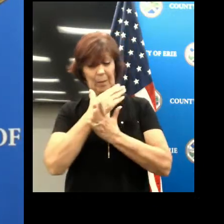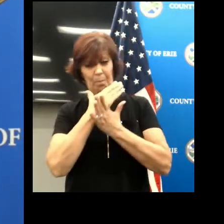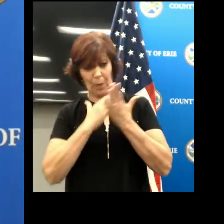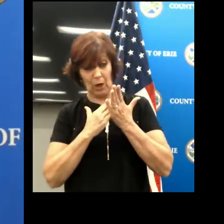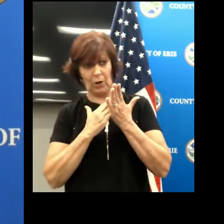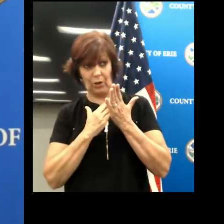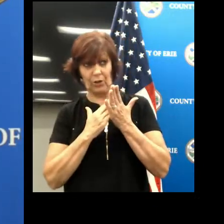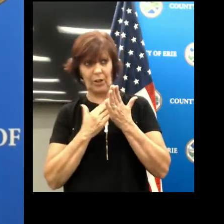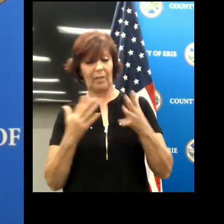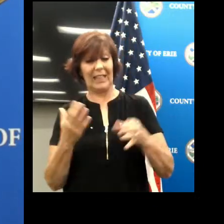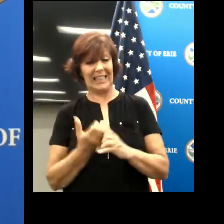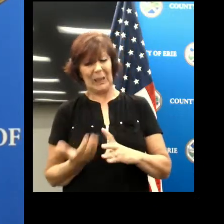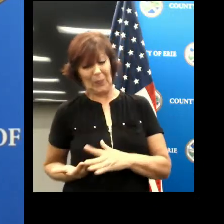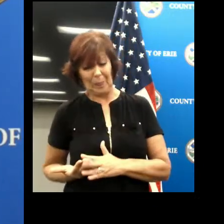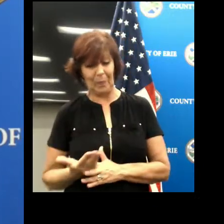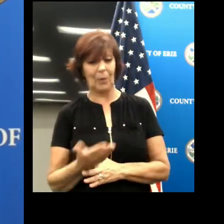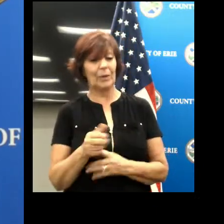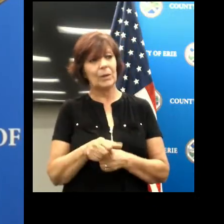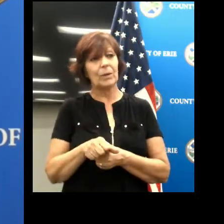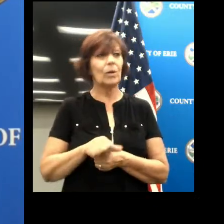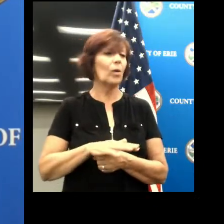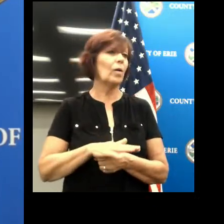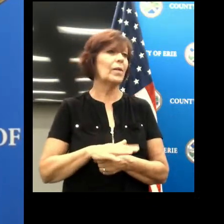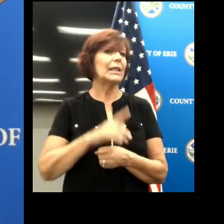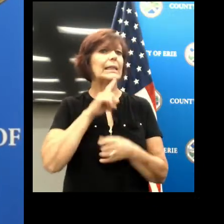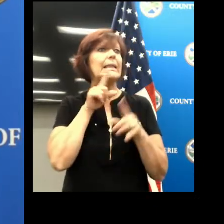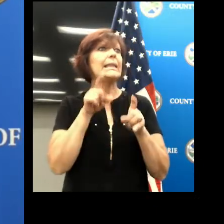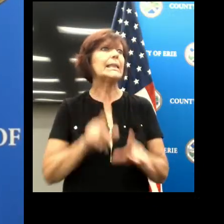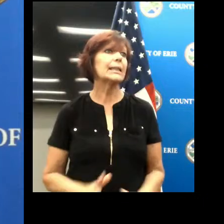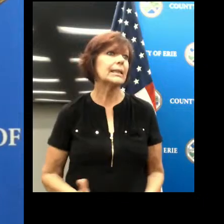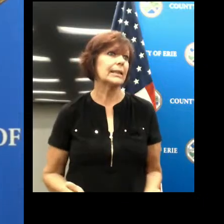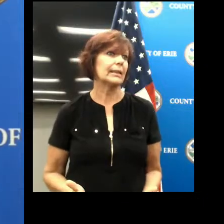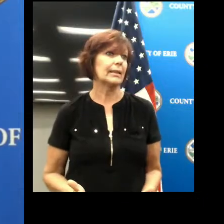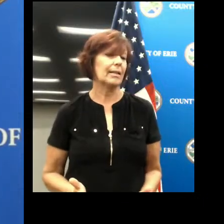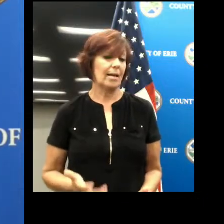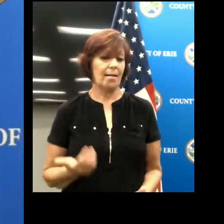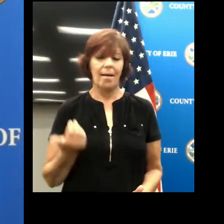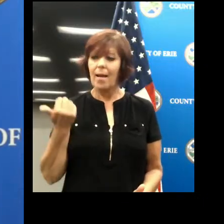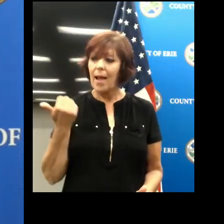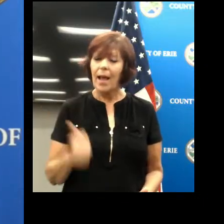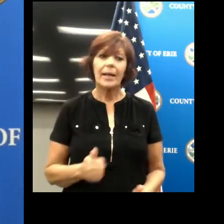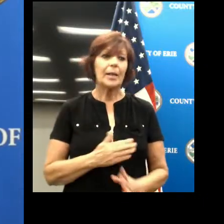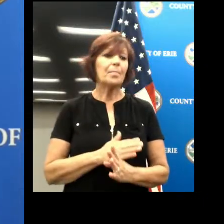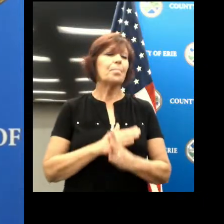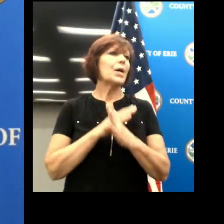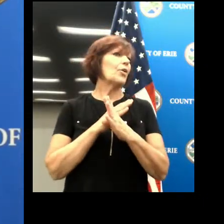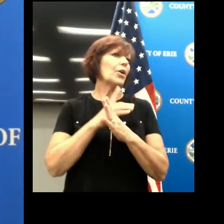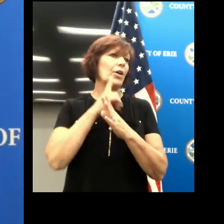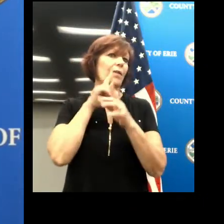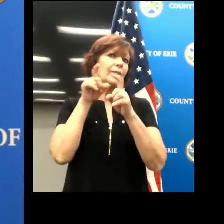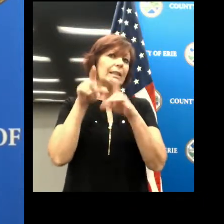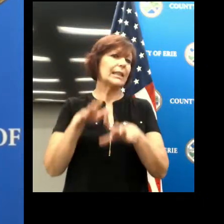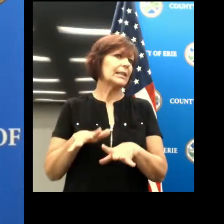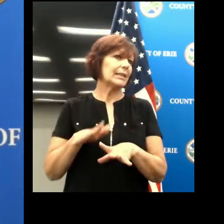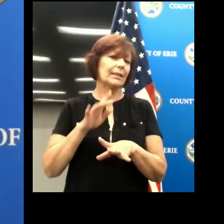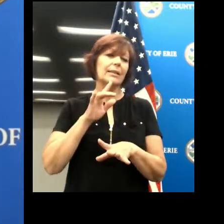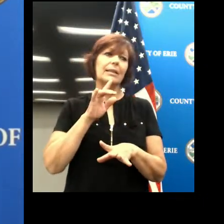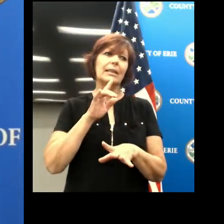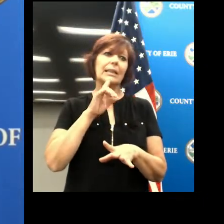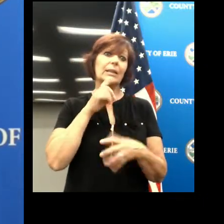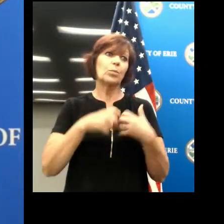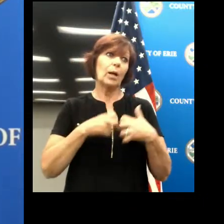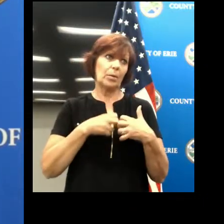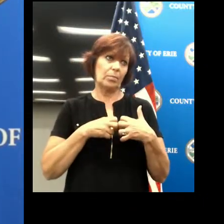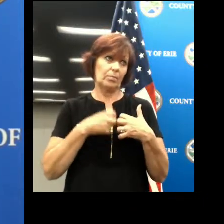of getting through this COVID pandemic is testing. And any single barrier there is to testing is going to be a